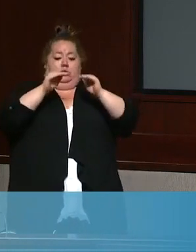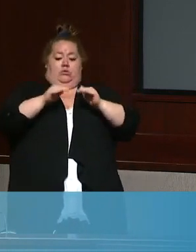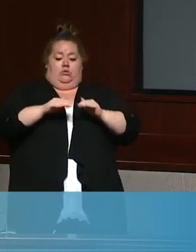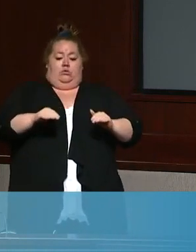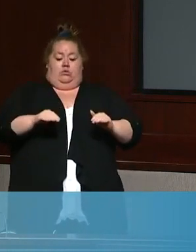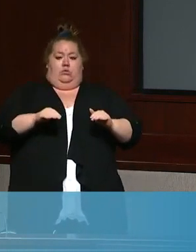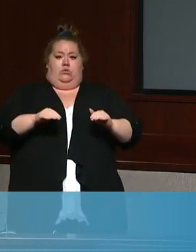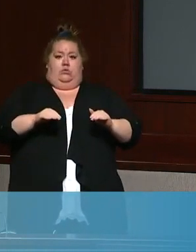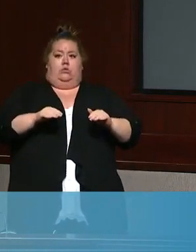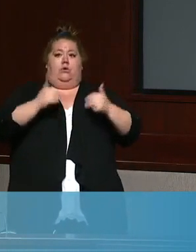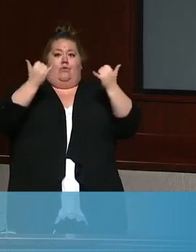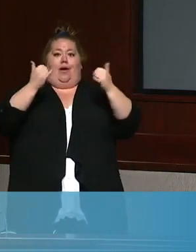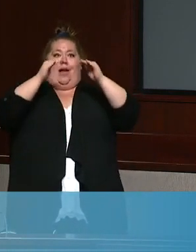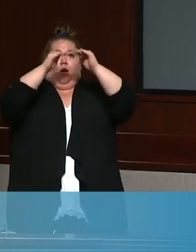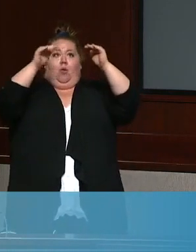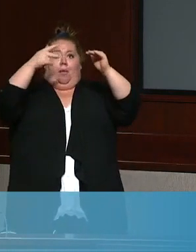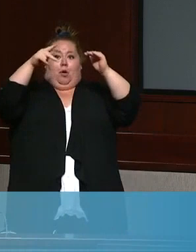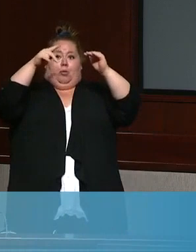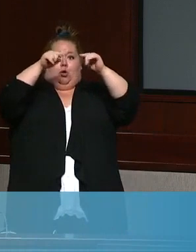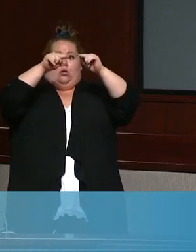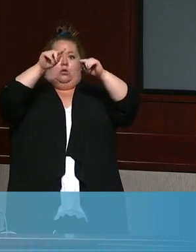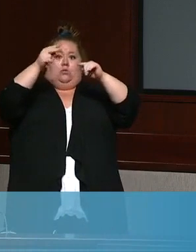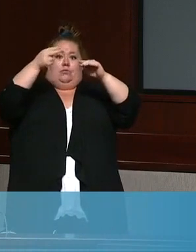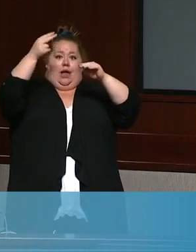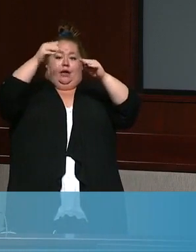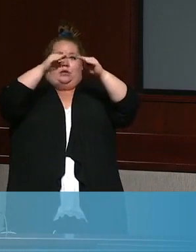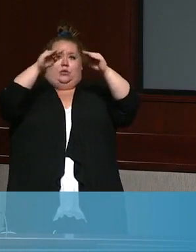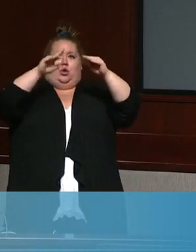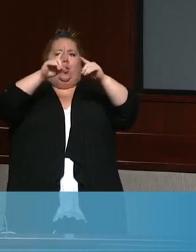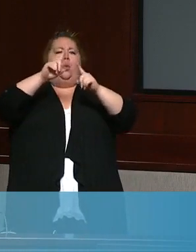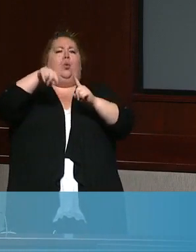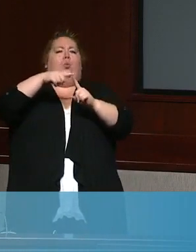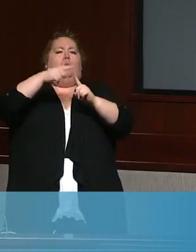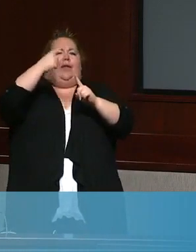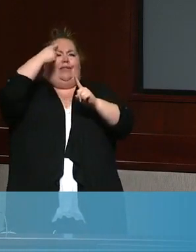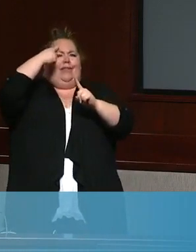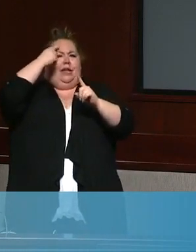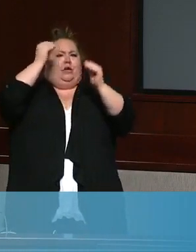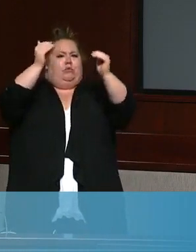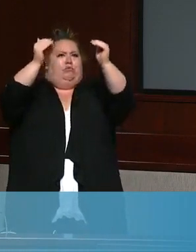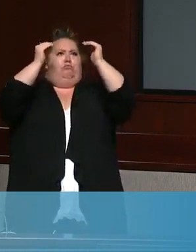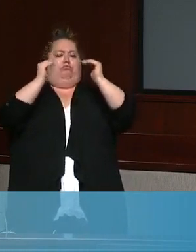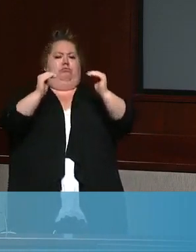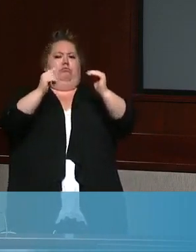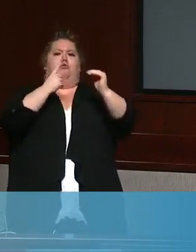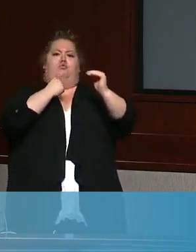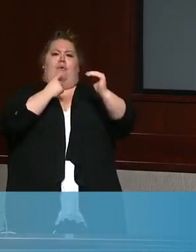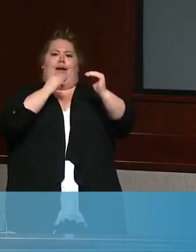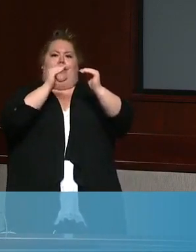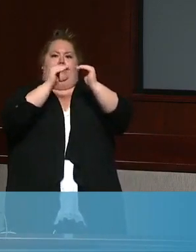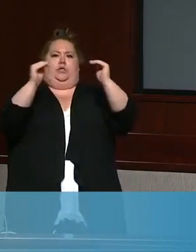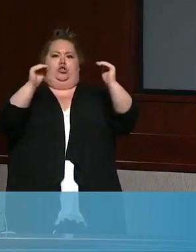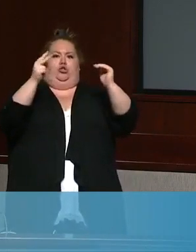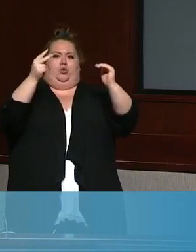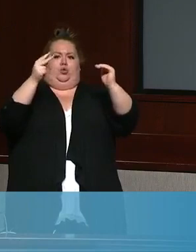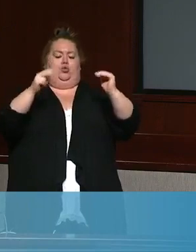do we anticipate Kern will be moved onto the red tier? Austin, will have Ryan respond.